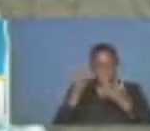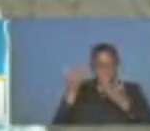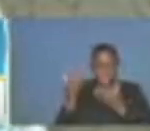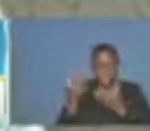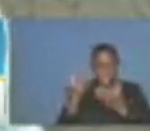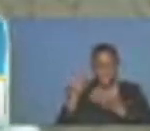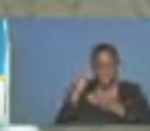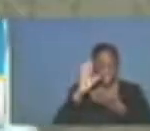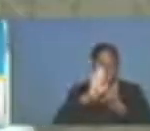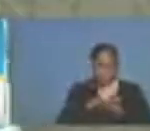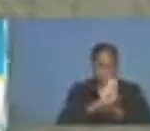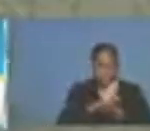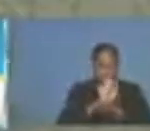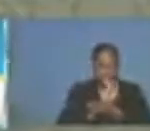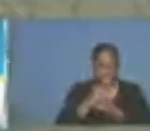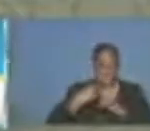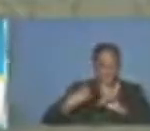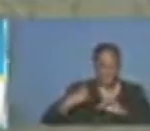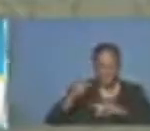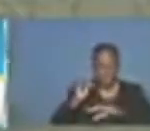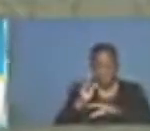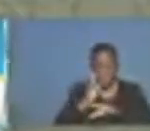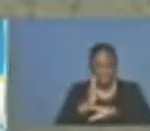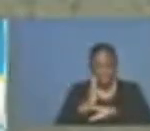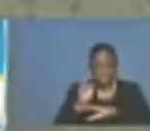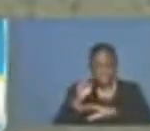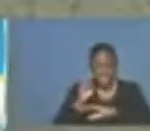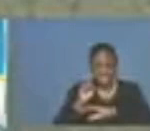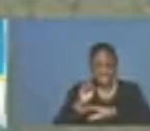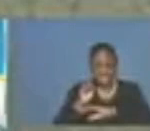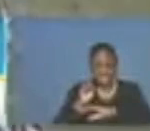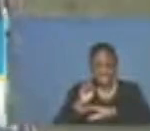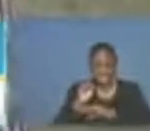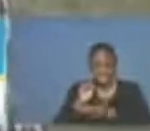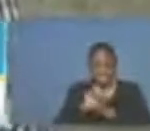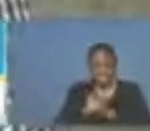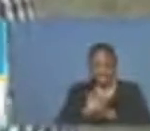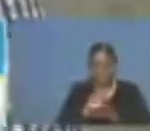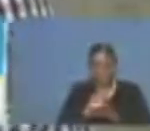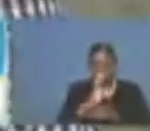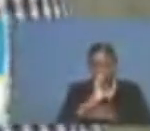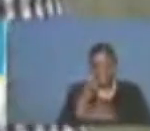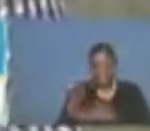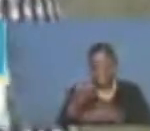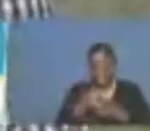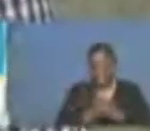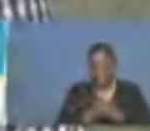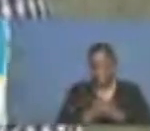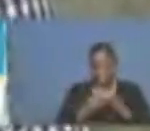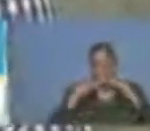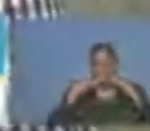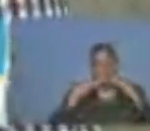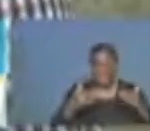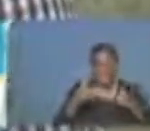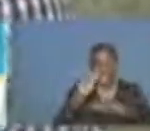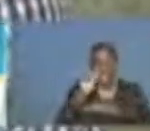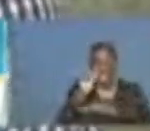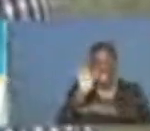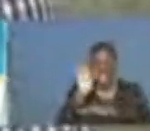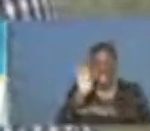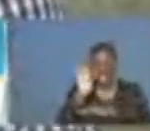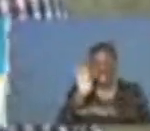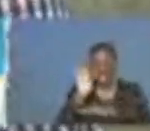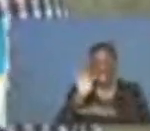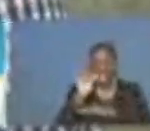Grand Bahama, Tabernacle will be present. I want to thank the Air Valley School for coming